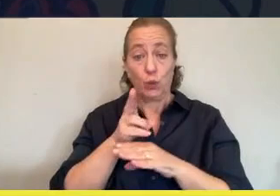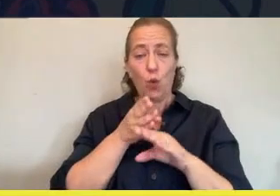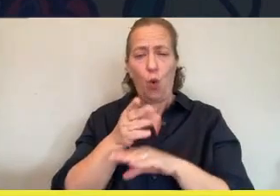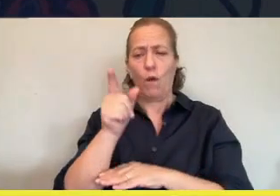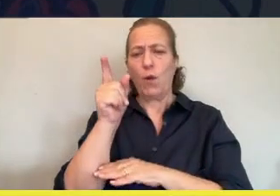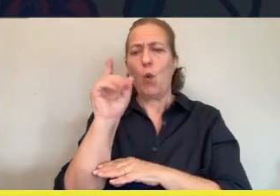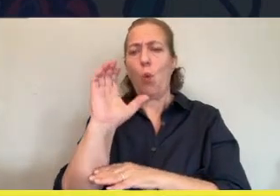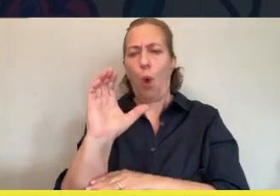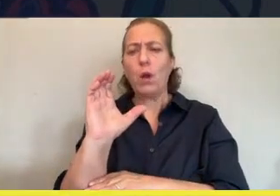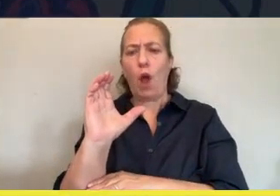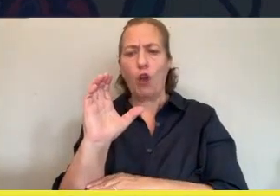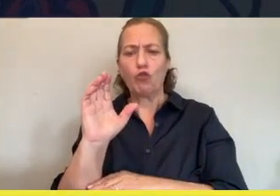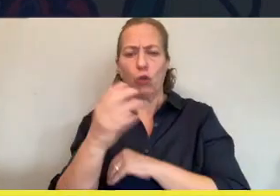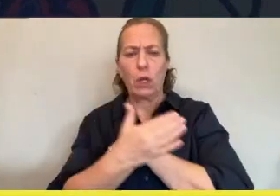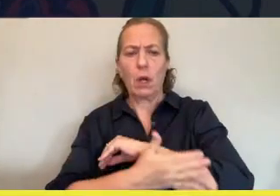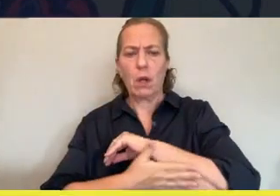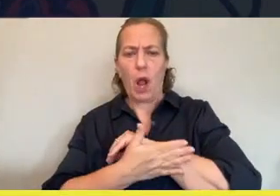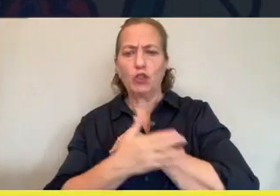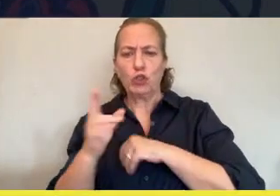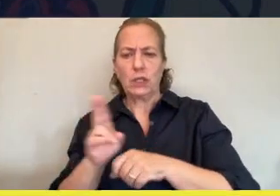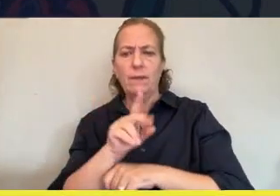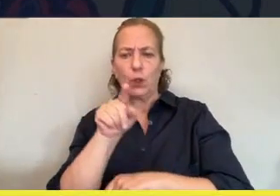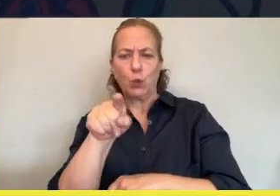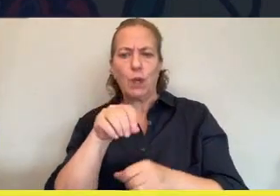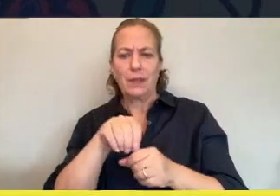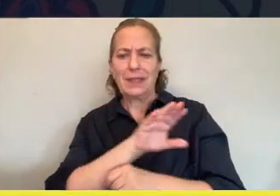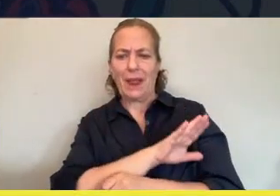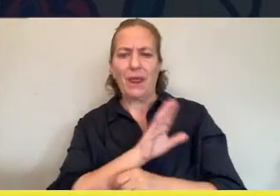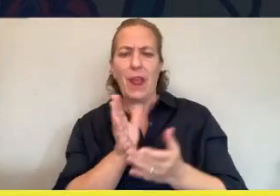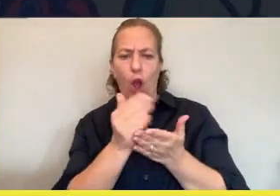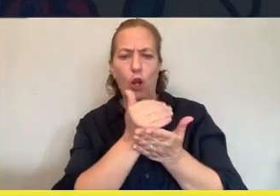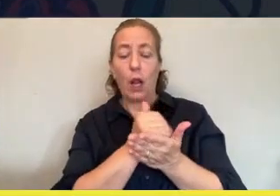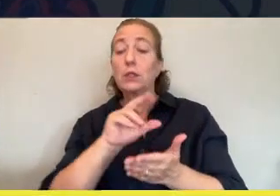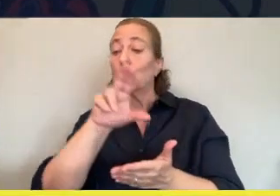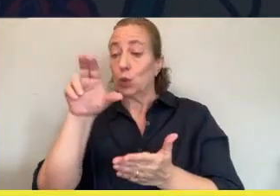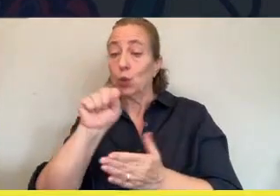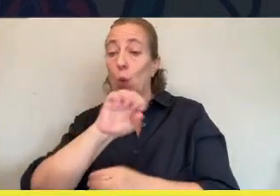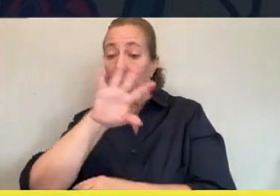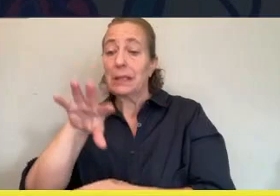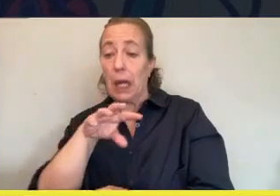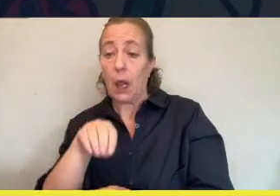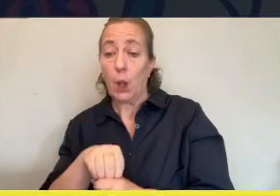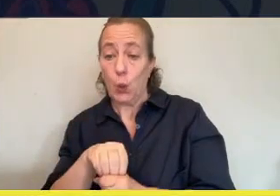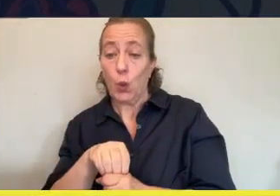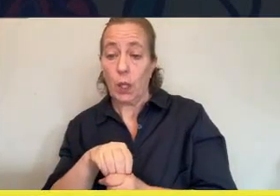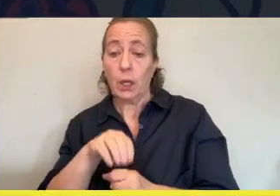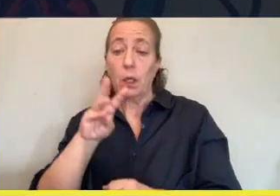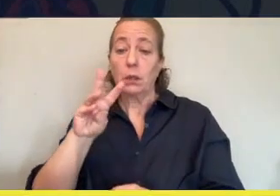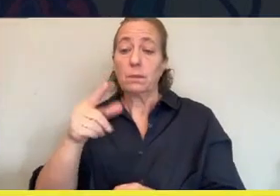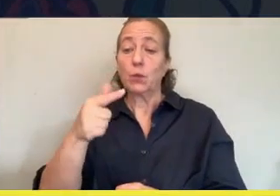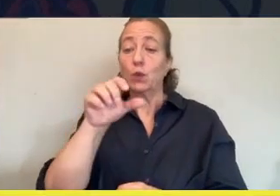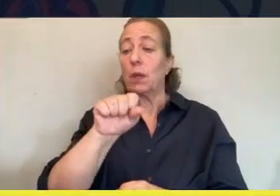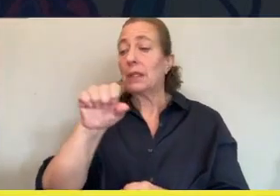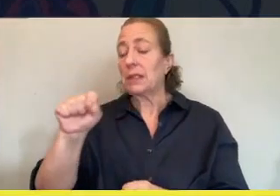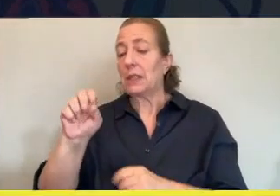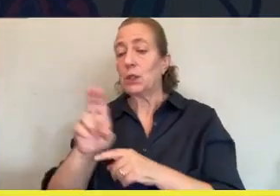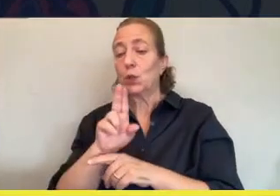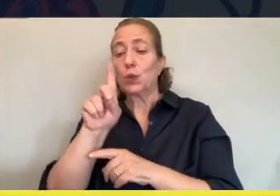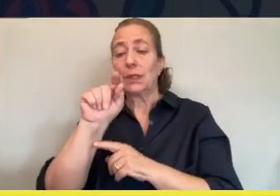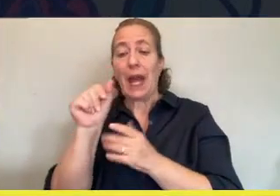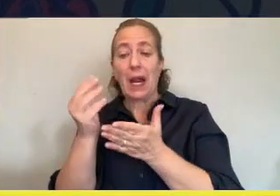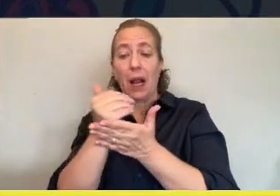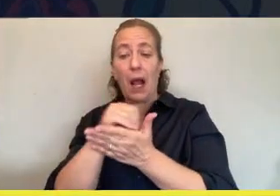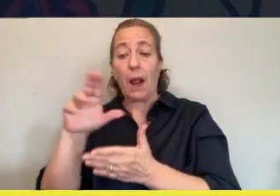in their data collections, and the US is no exception. The short set is included in data collections at the Census